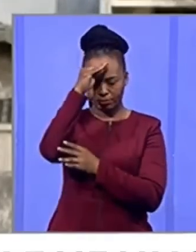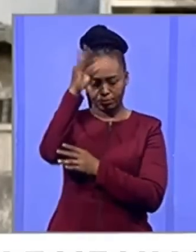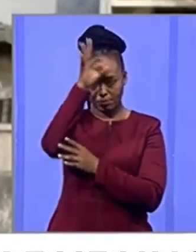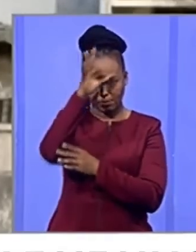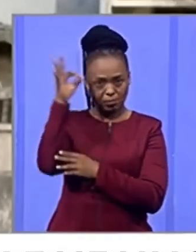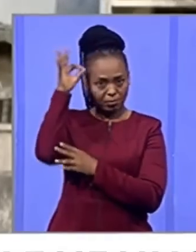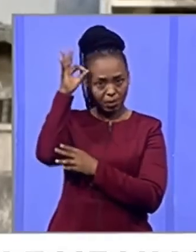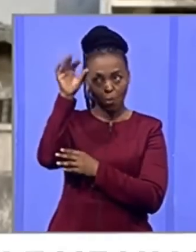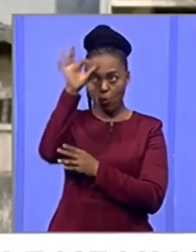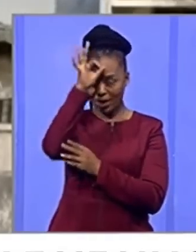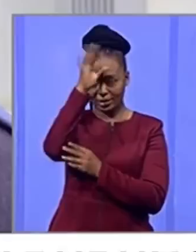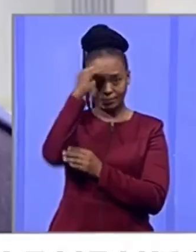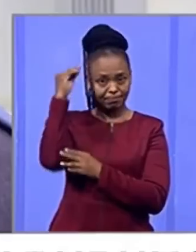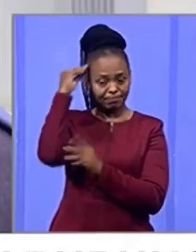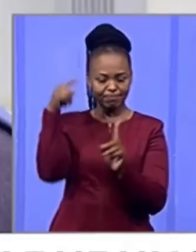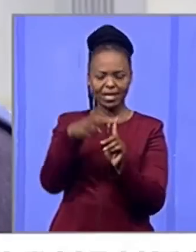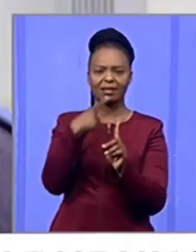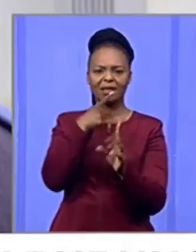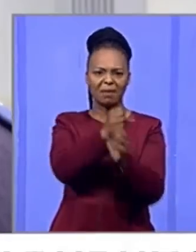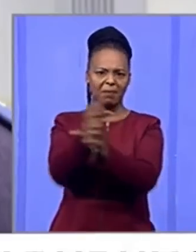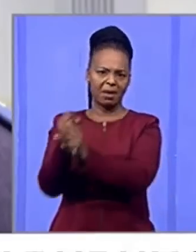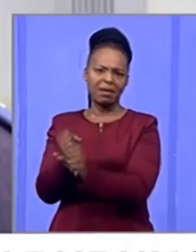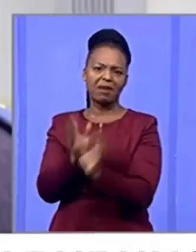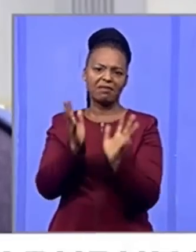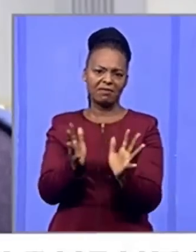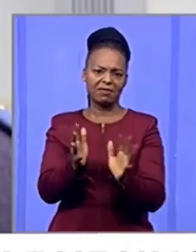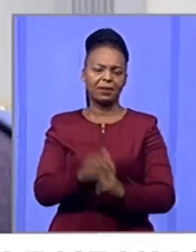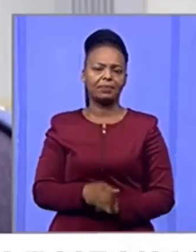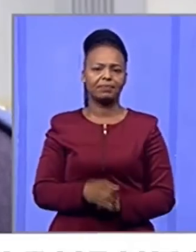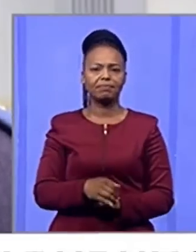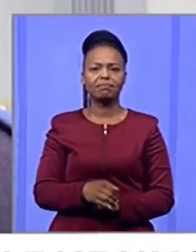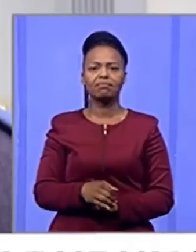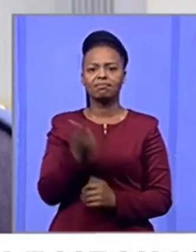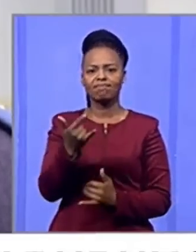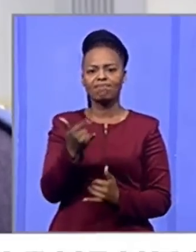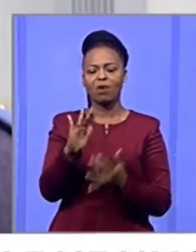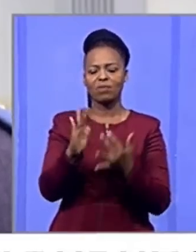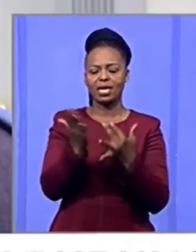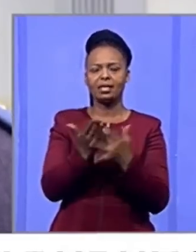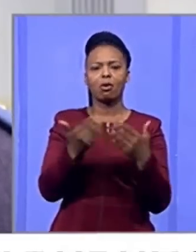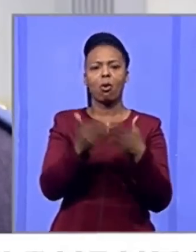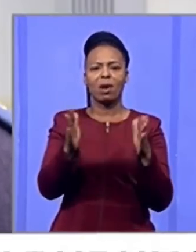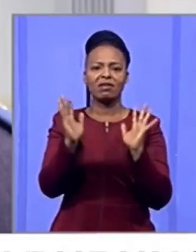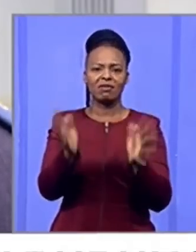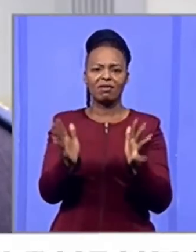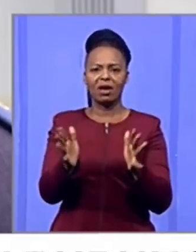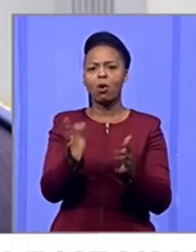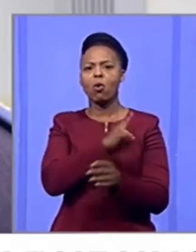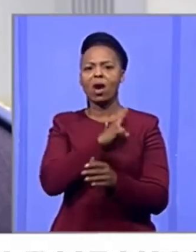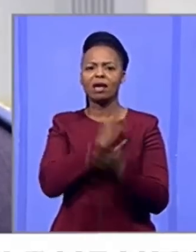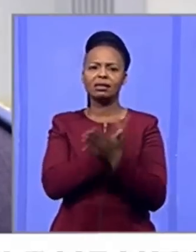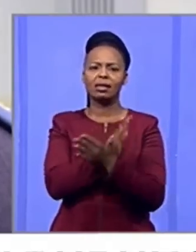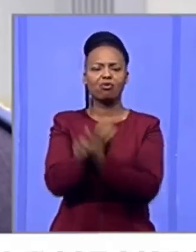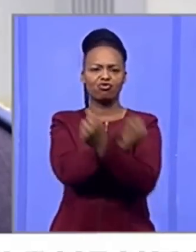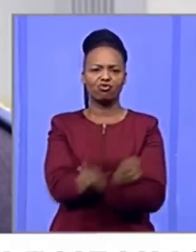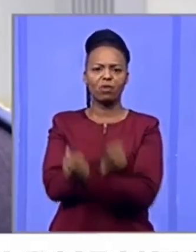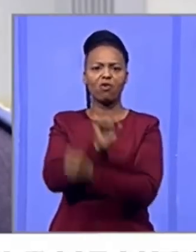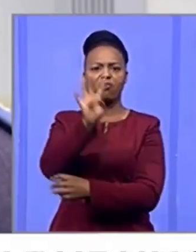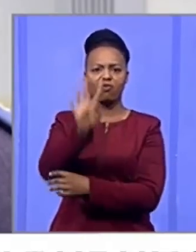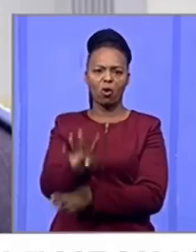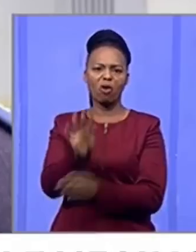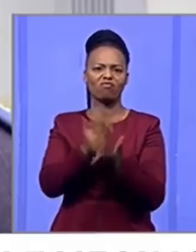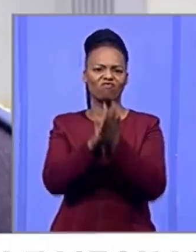nonelwa melatong ye. Registered cases of malicious damage to property after those 4 trucks that were set